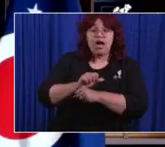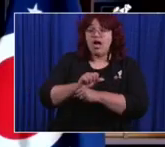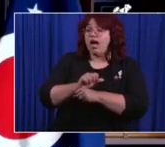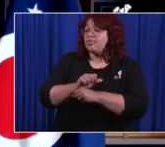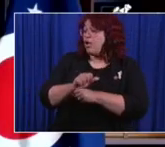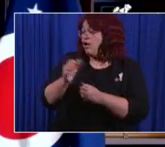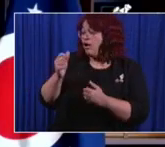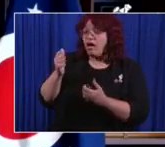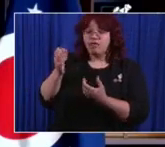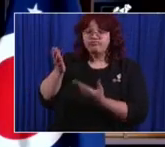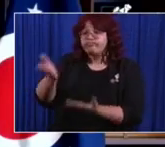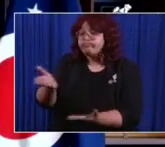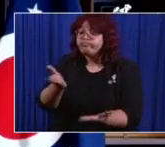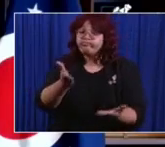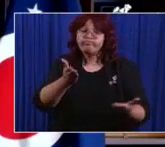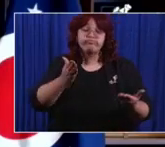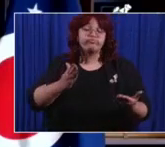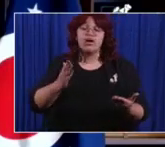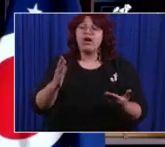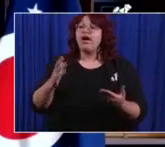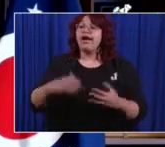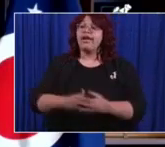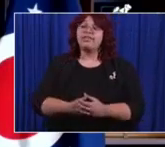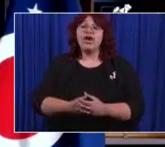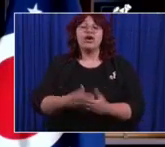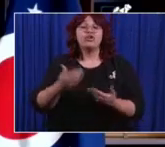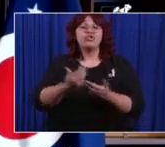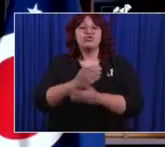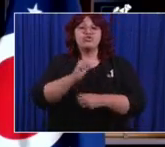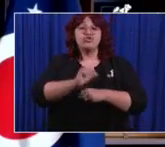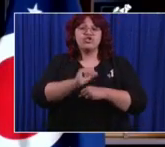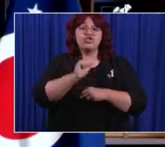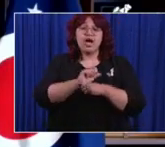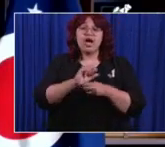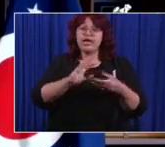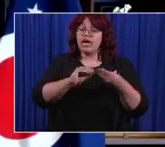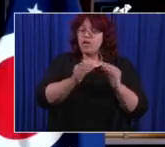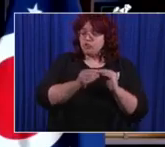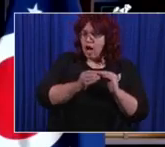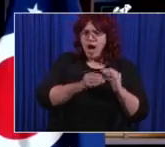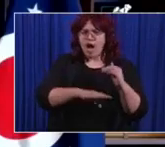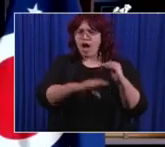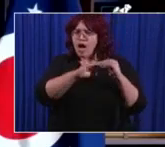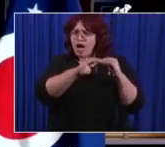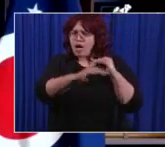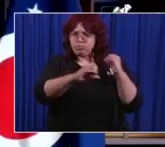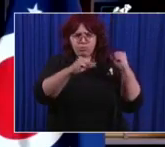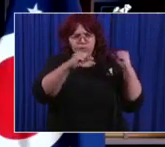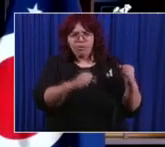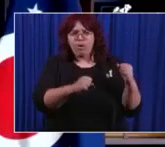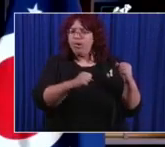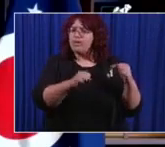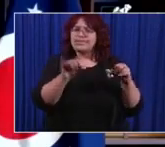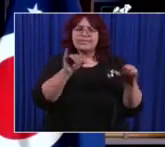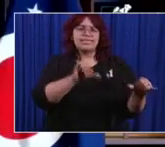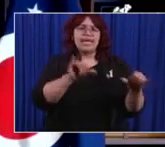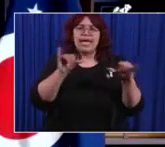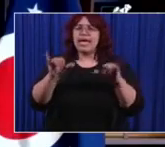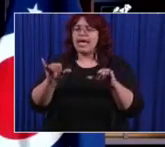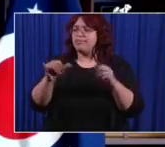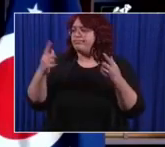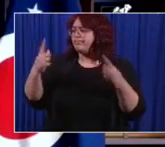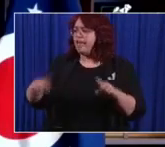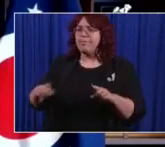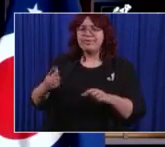has returned essentially to pre-pandemic levels, but there are also we want to emphasize this, the number of education and training